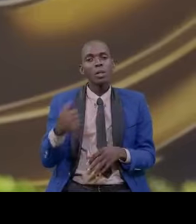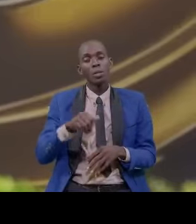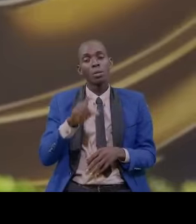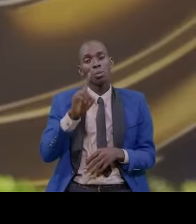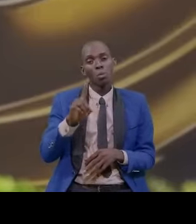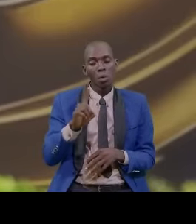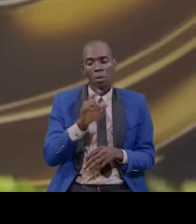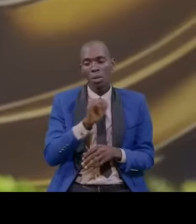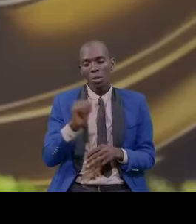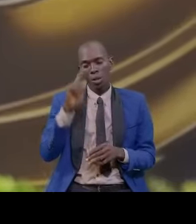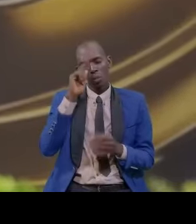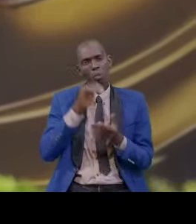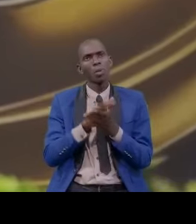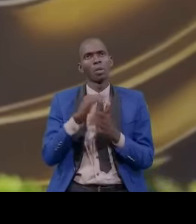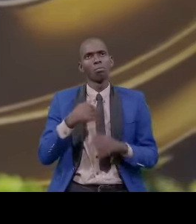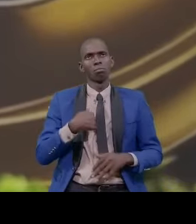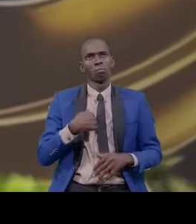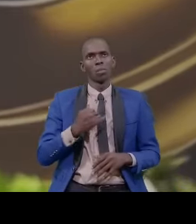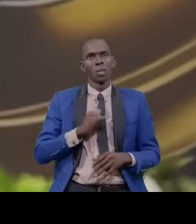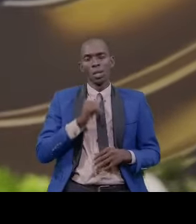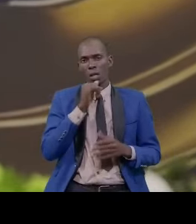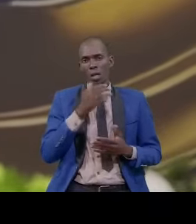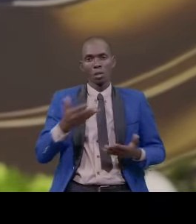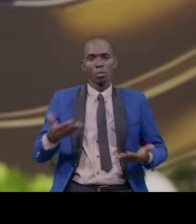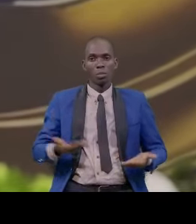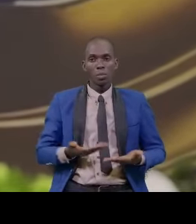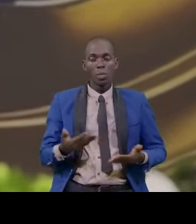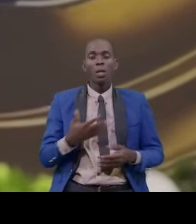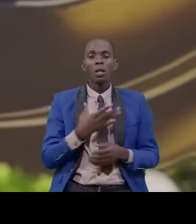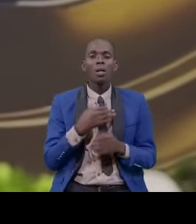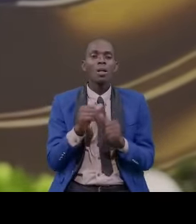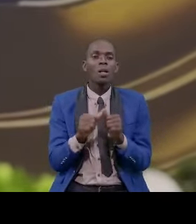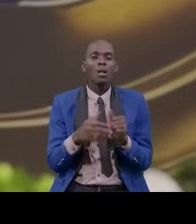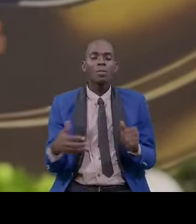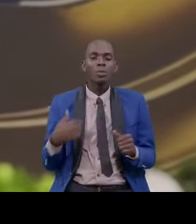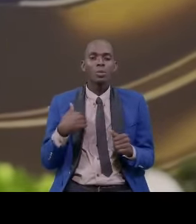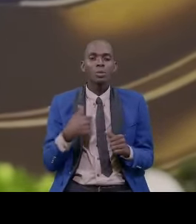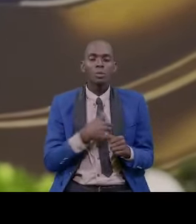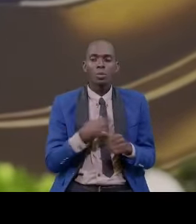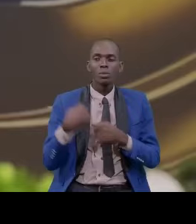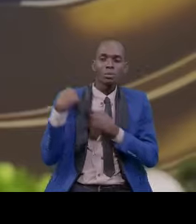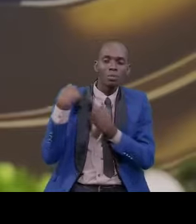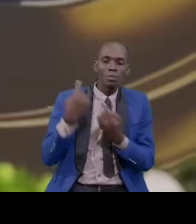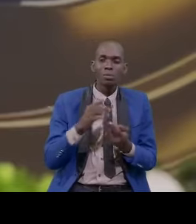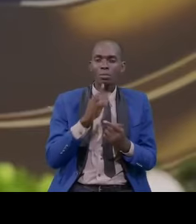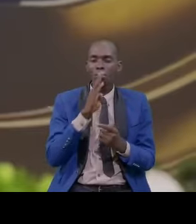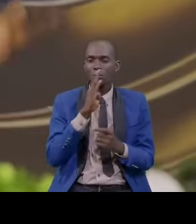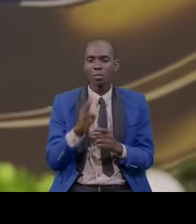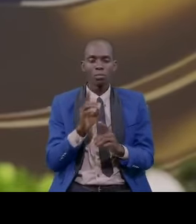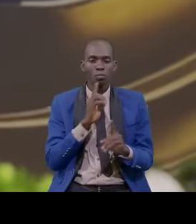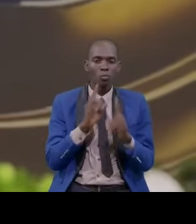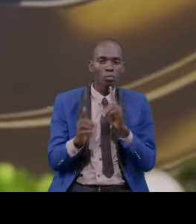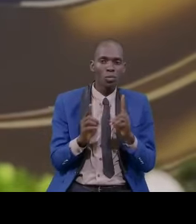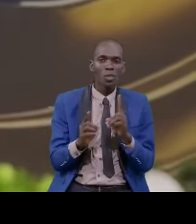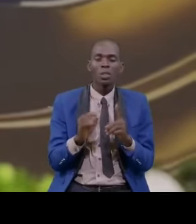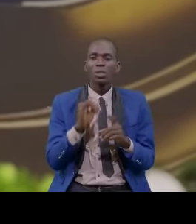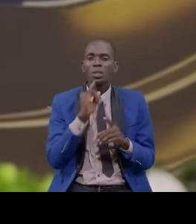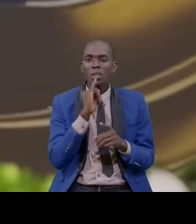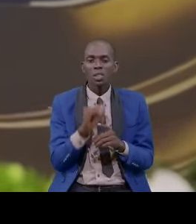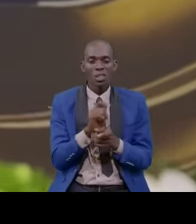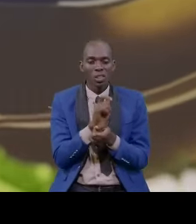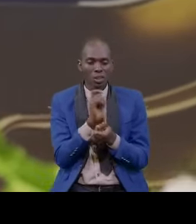here, and he hears everything we have been saying about the change that ought to be made in